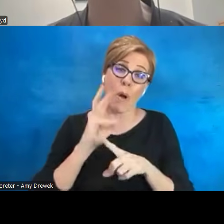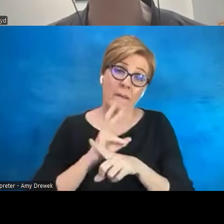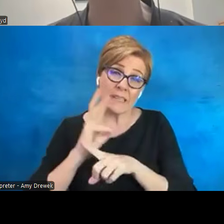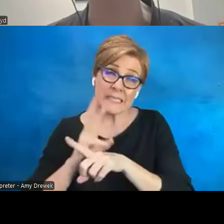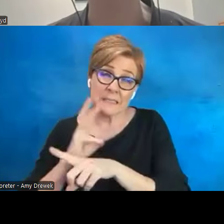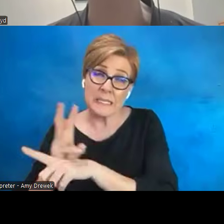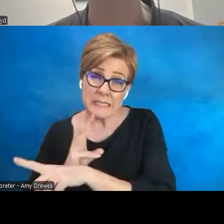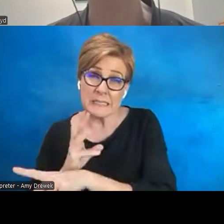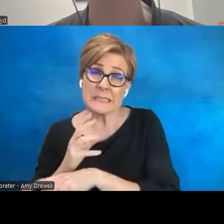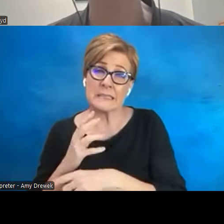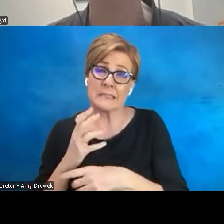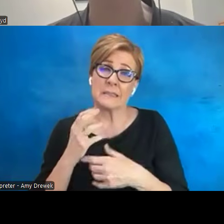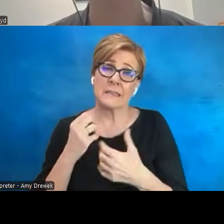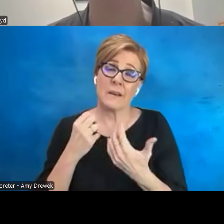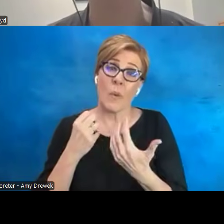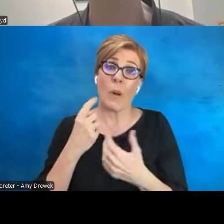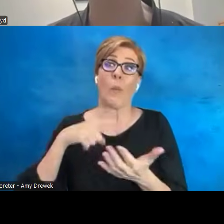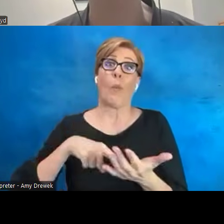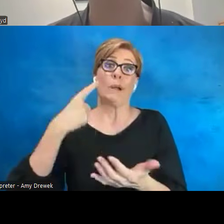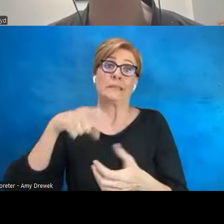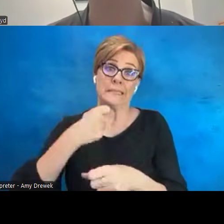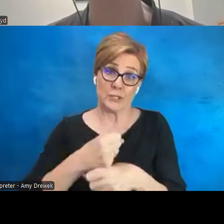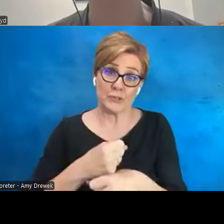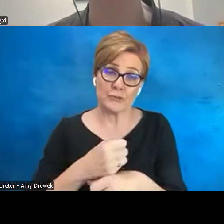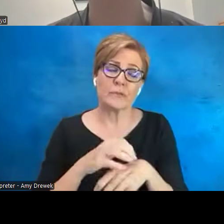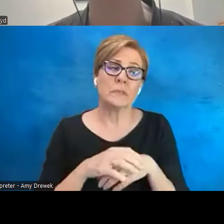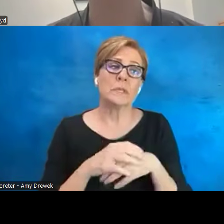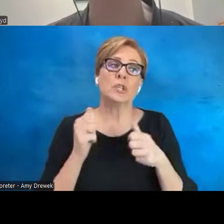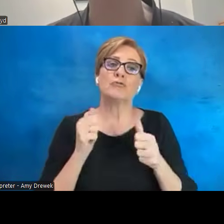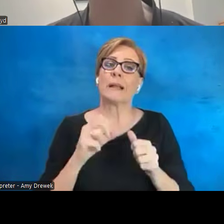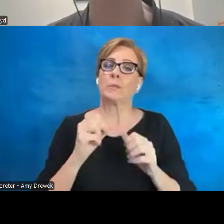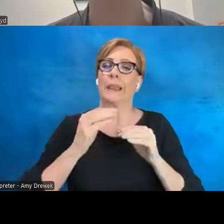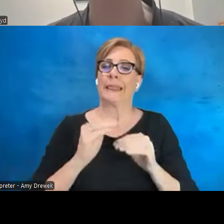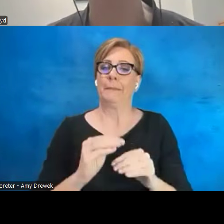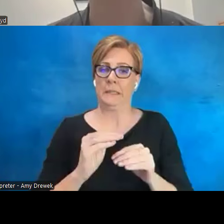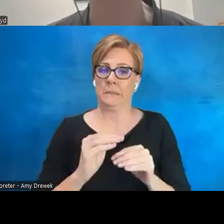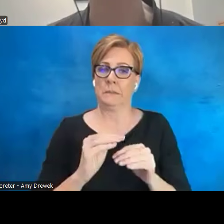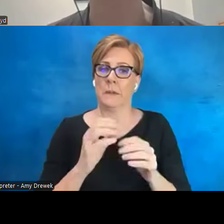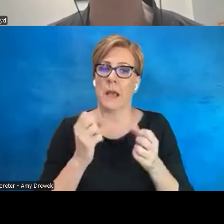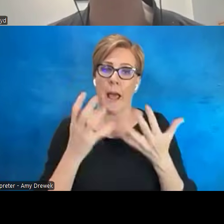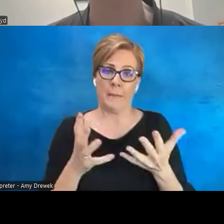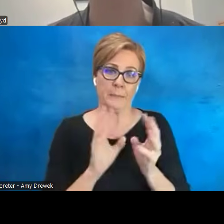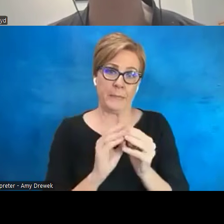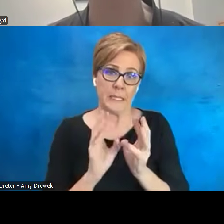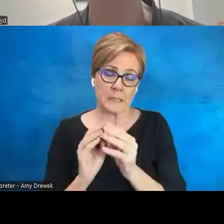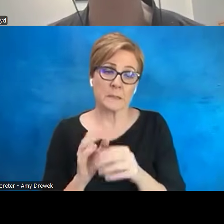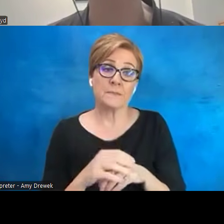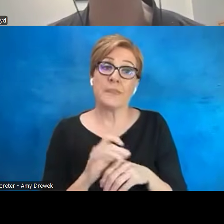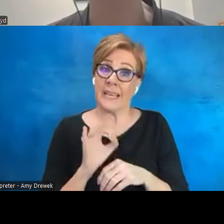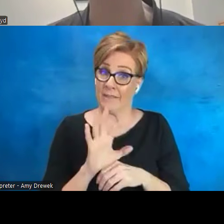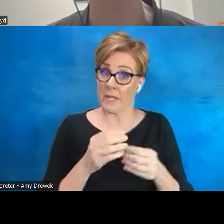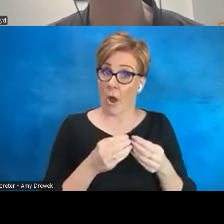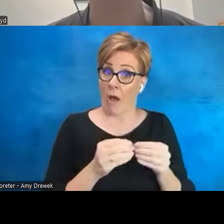it, you know, as few as possible. But if you have an office that's open to meeting